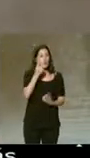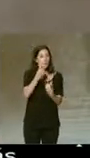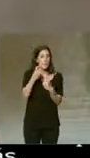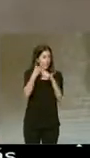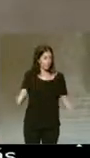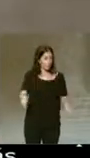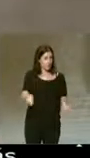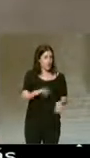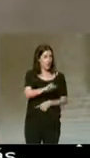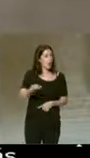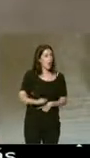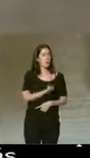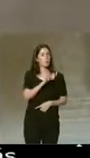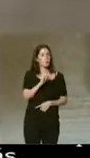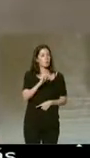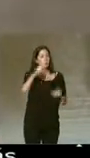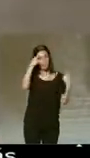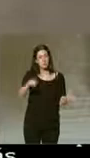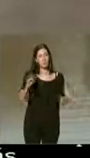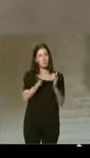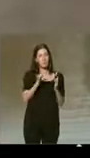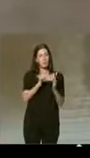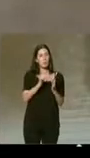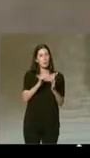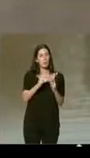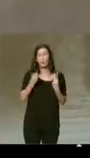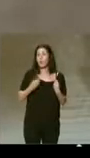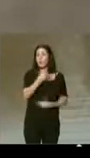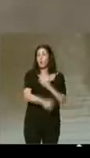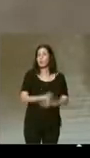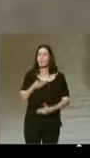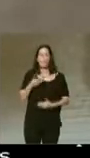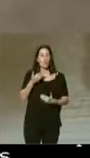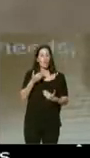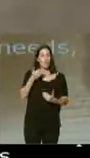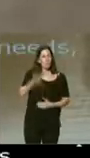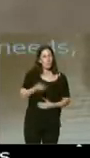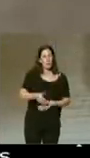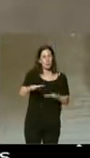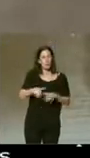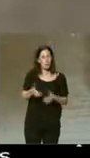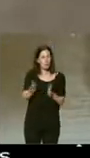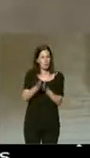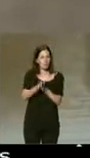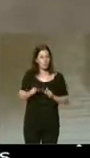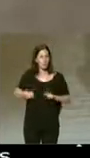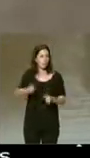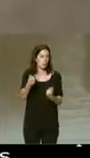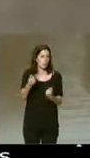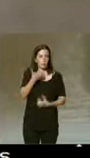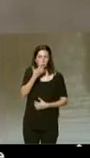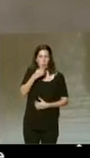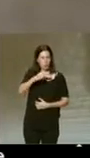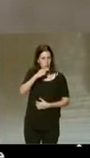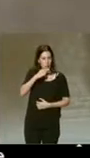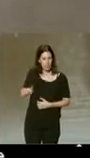colleague that will have different needs, because that's a school of life. It's about learning that your colleague, that your classmate has a wheelchair,